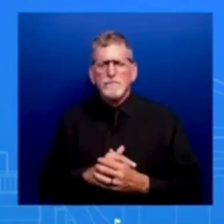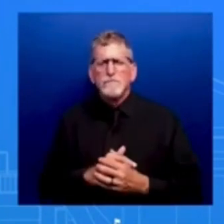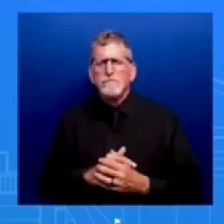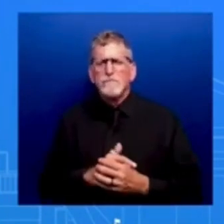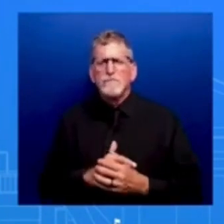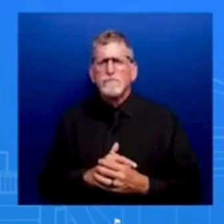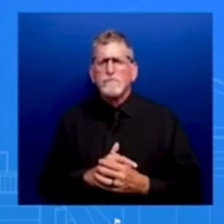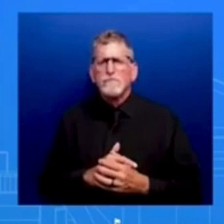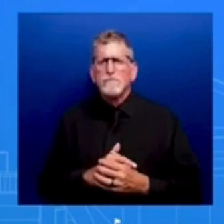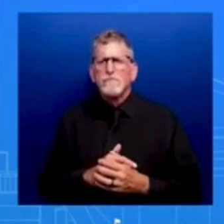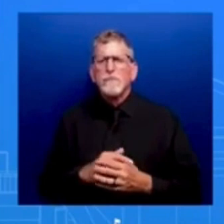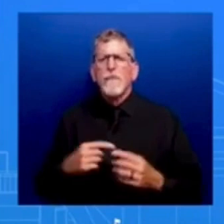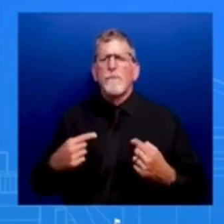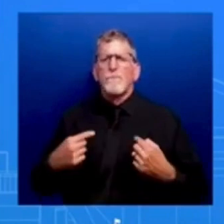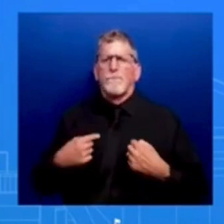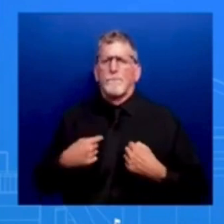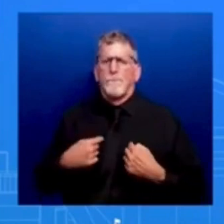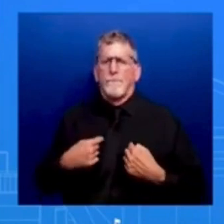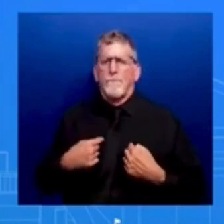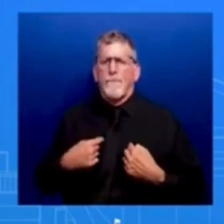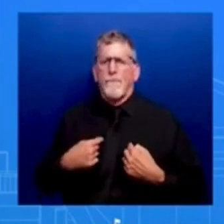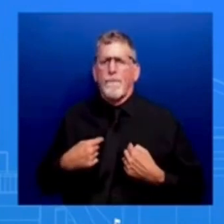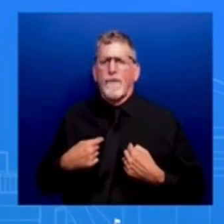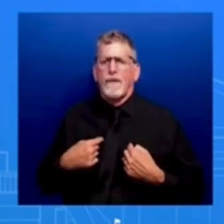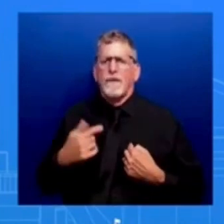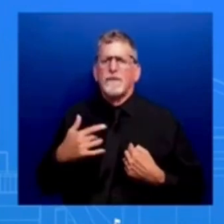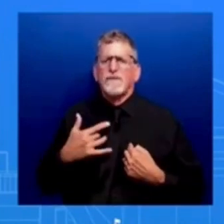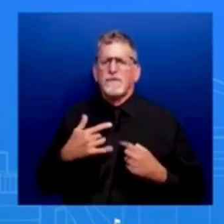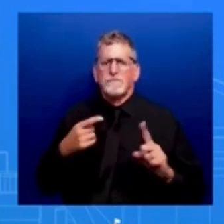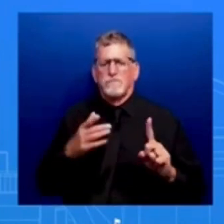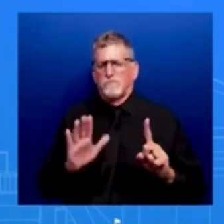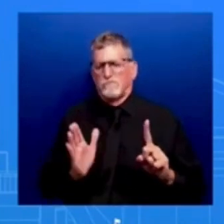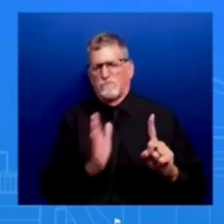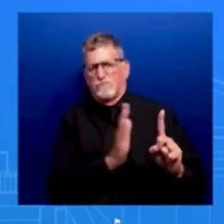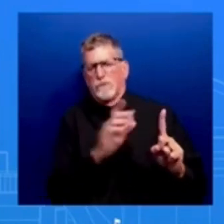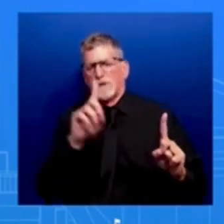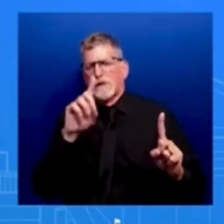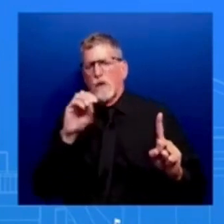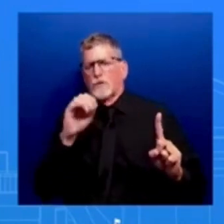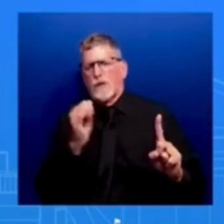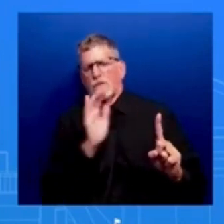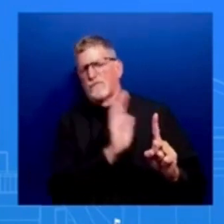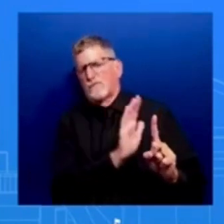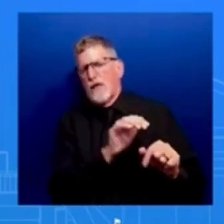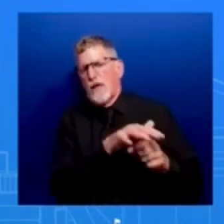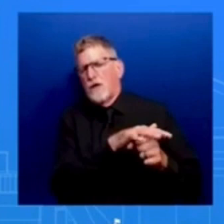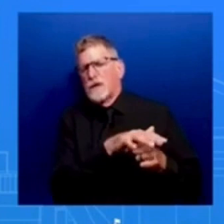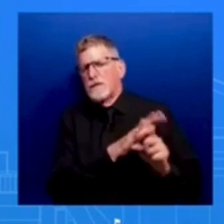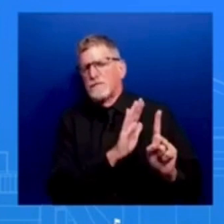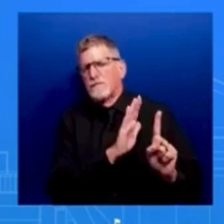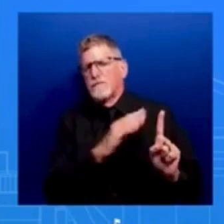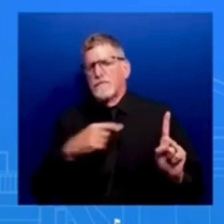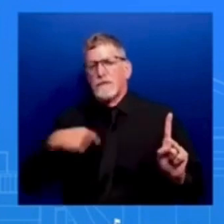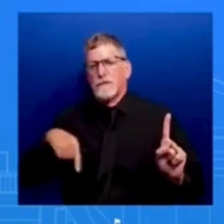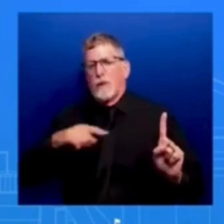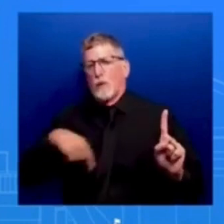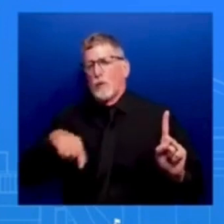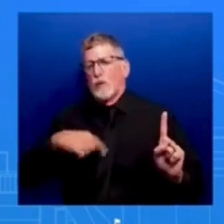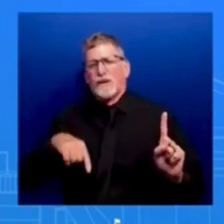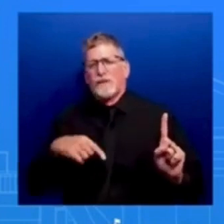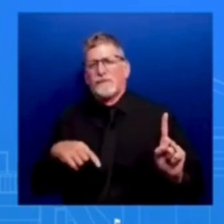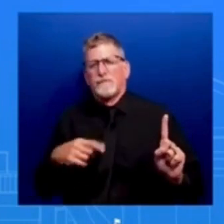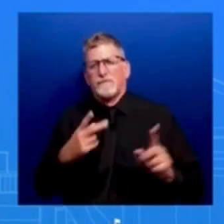of Justice on this and the status of this case. As you know, we're going to be very careful here about speaking about